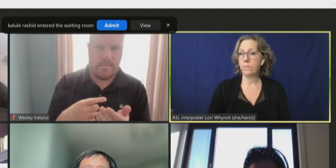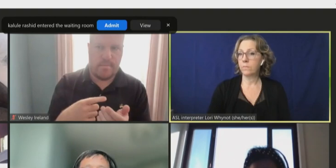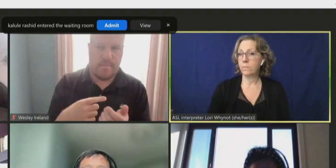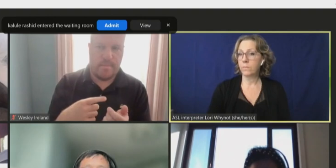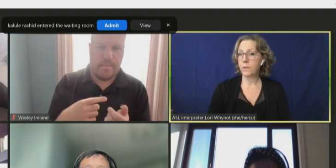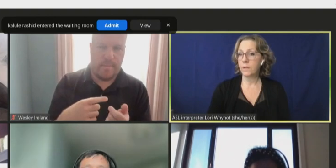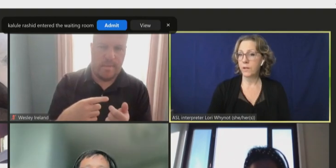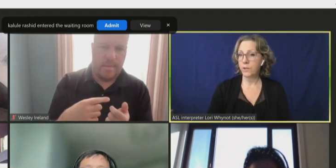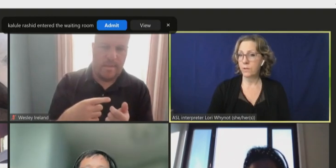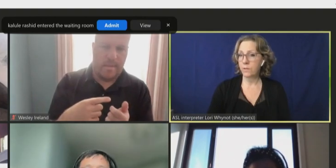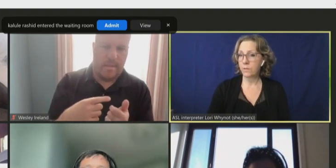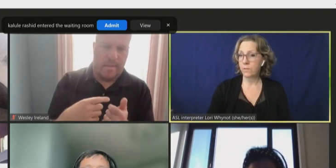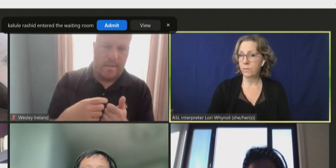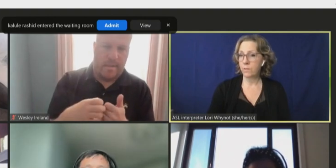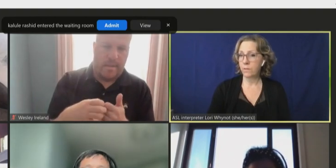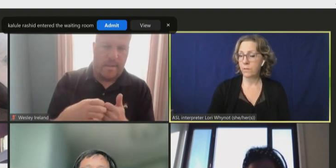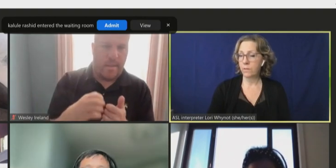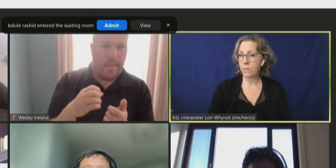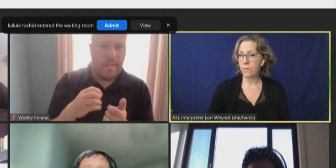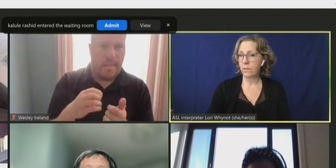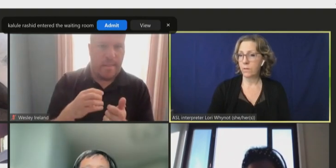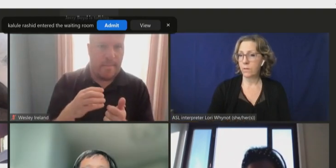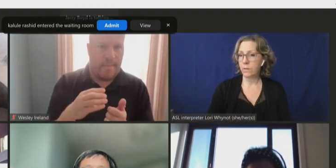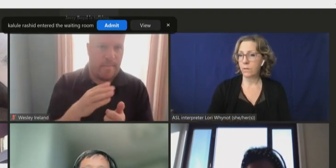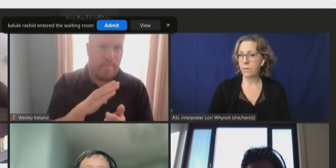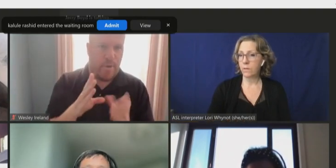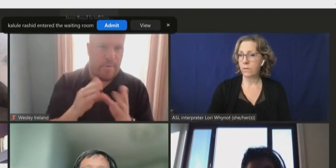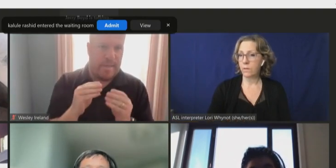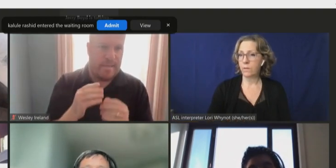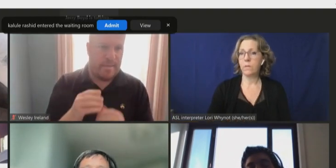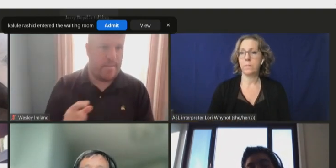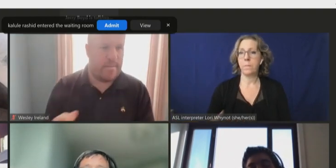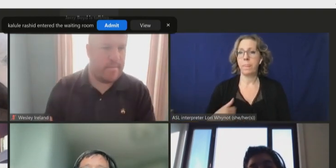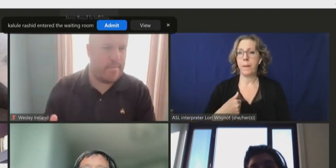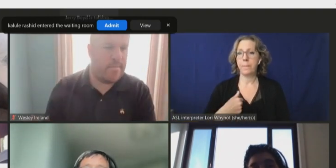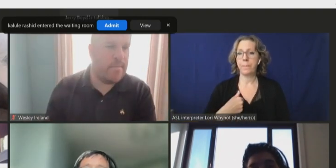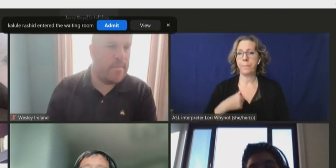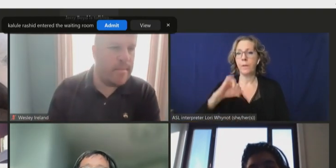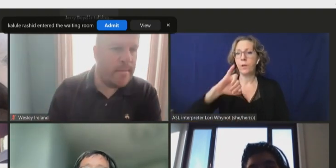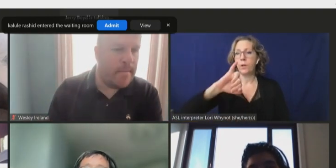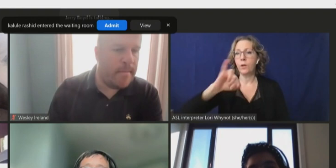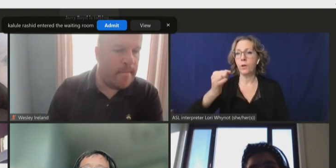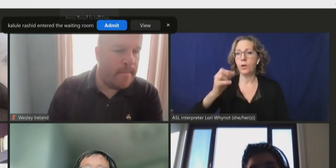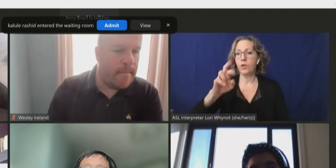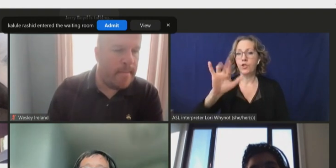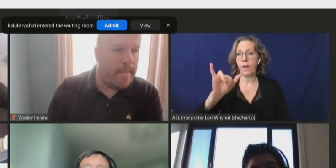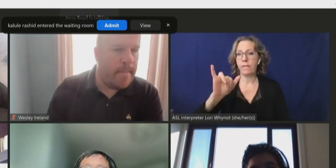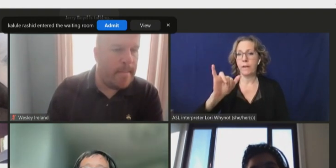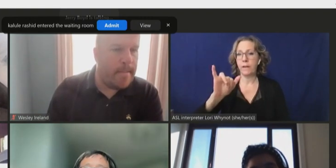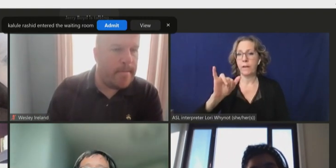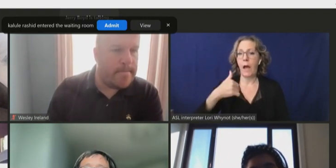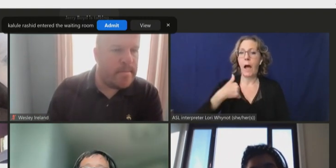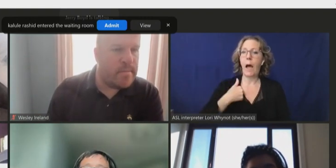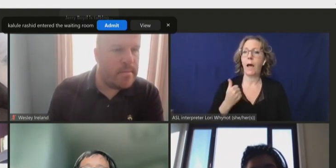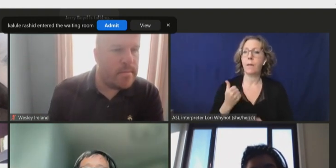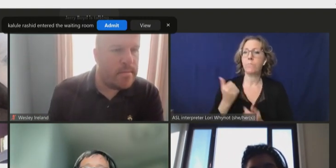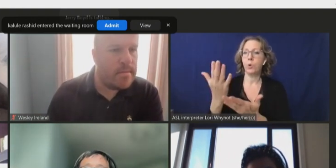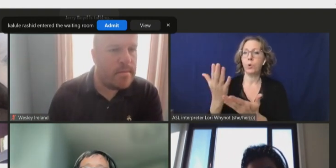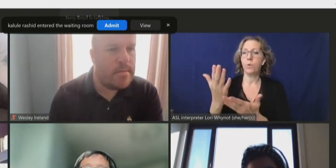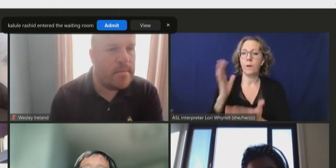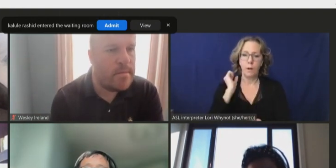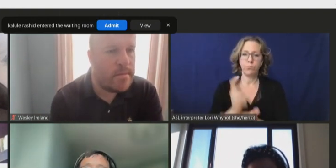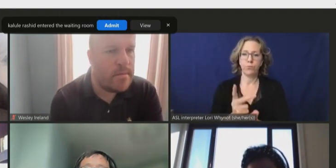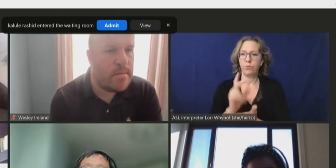open the discussion? This is Jerry. Wes, I move to approve the minutes.